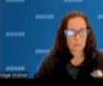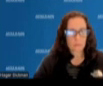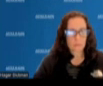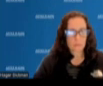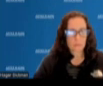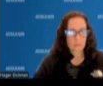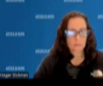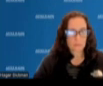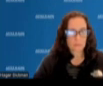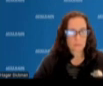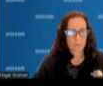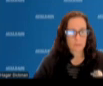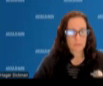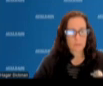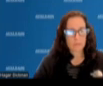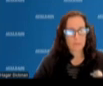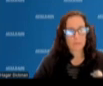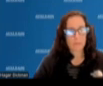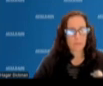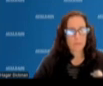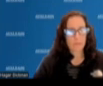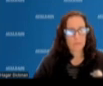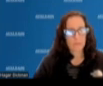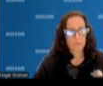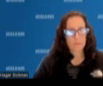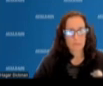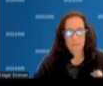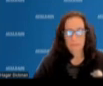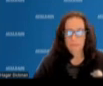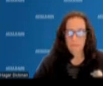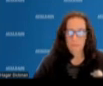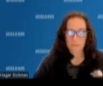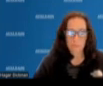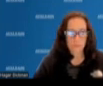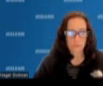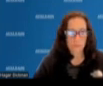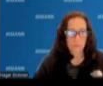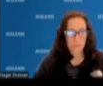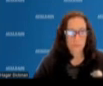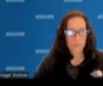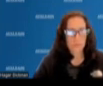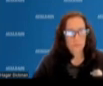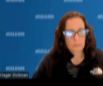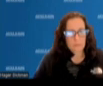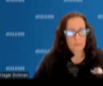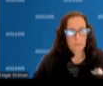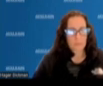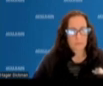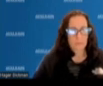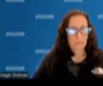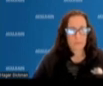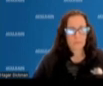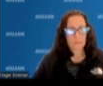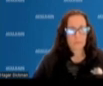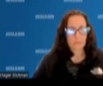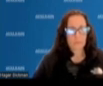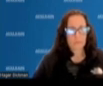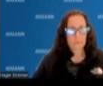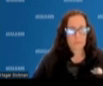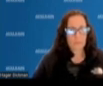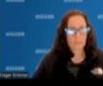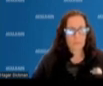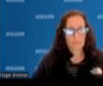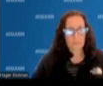So how these cuts could impact older adults, and this is really where the rubber meets the road. Less federal